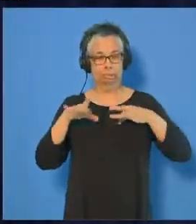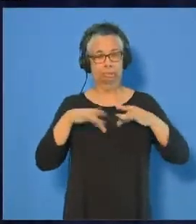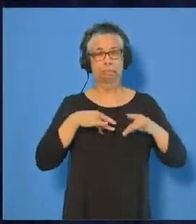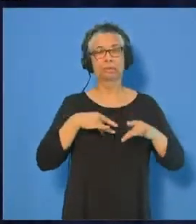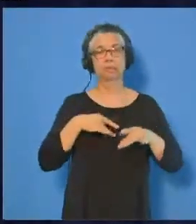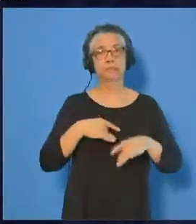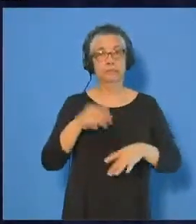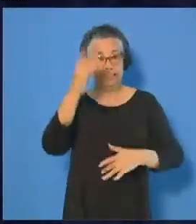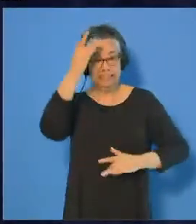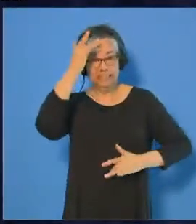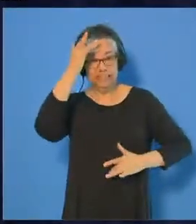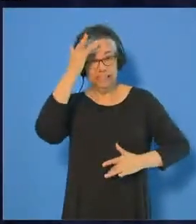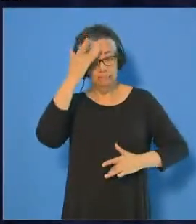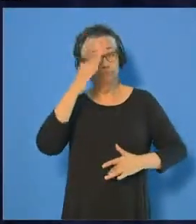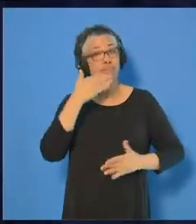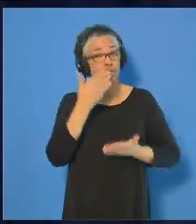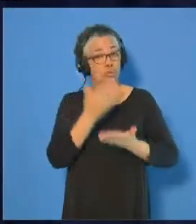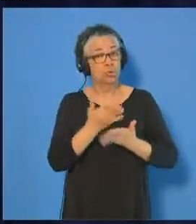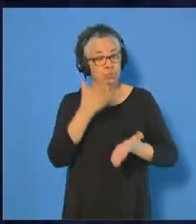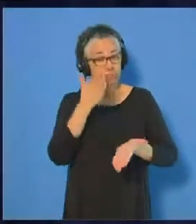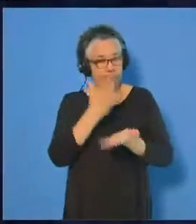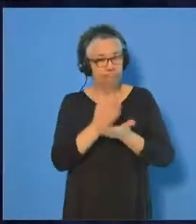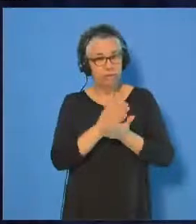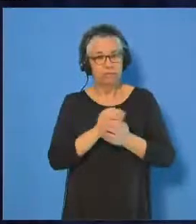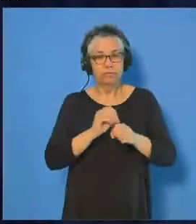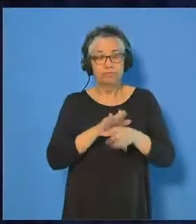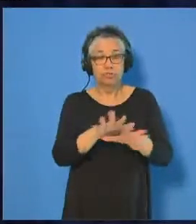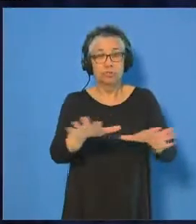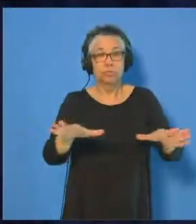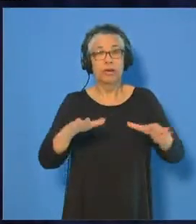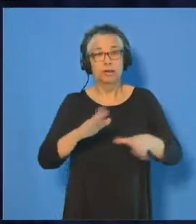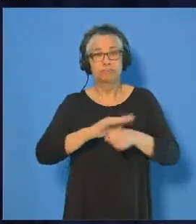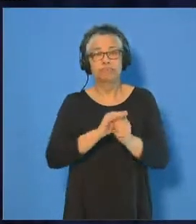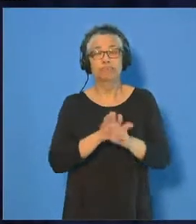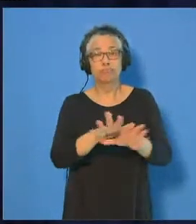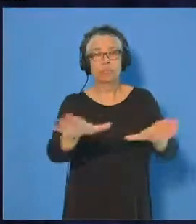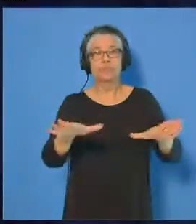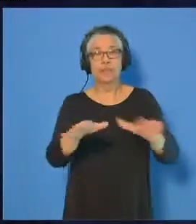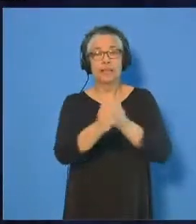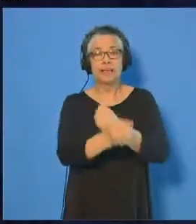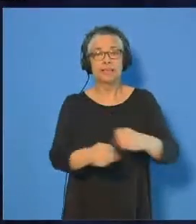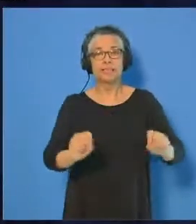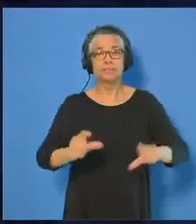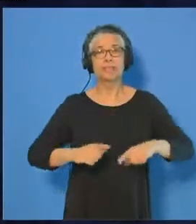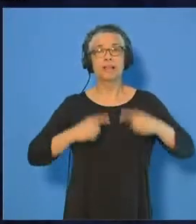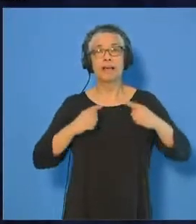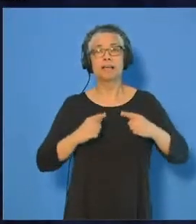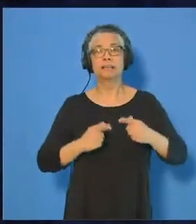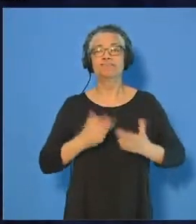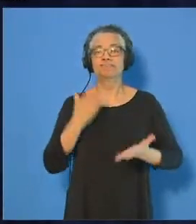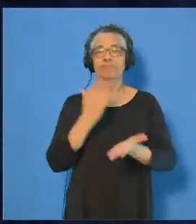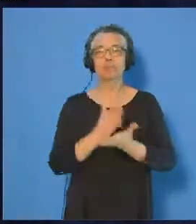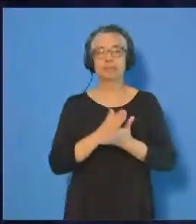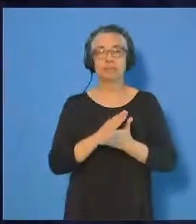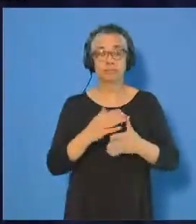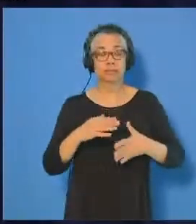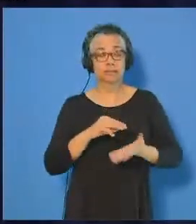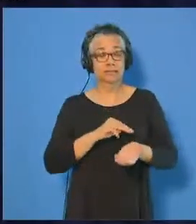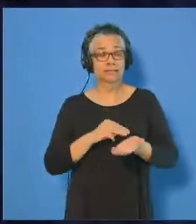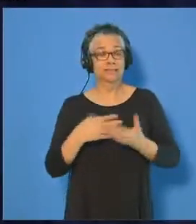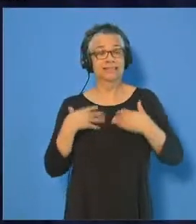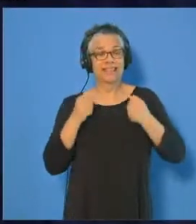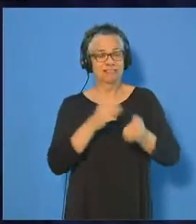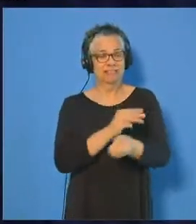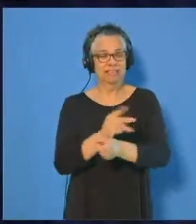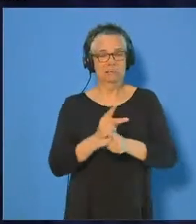in suppressing the spread of COVID-19, and it saves lives and prevents our healthcare system from being overwhelmed. So